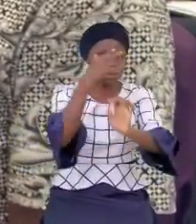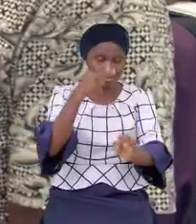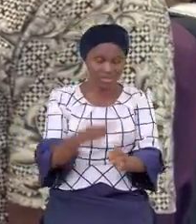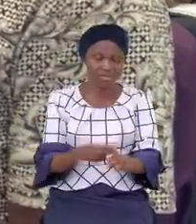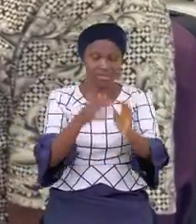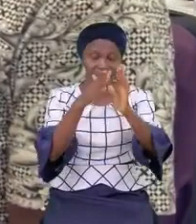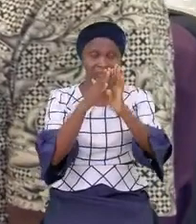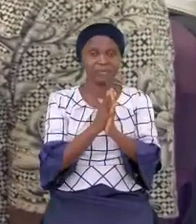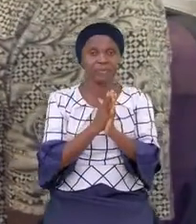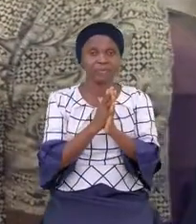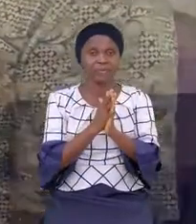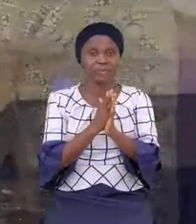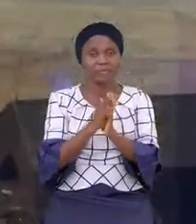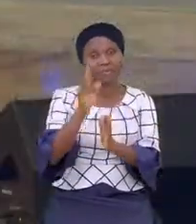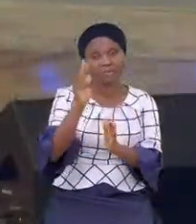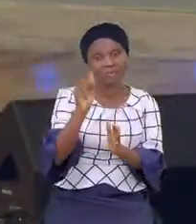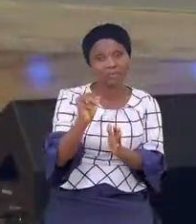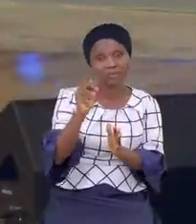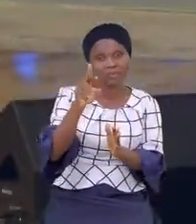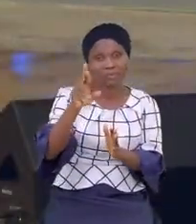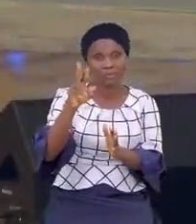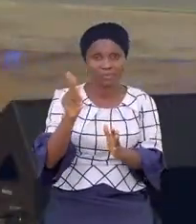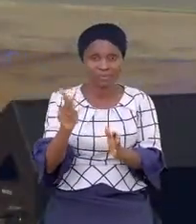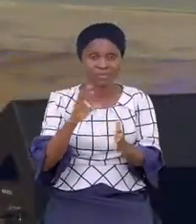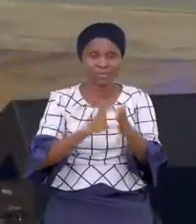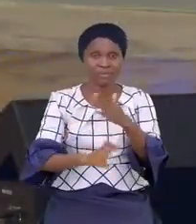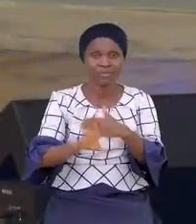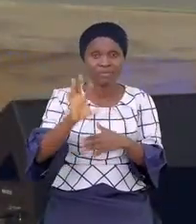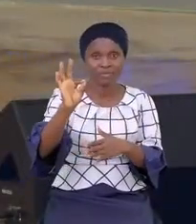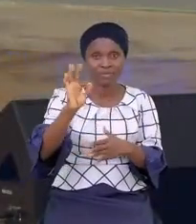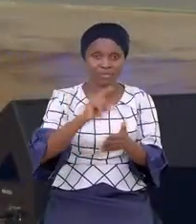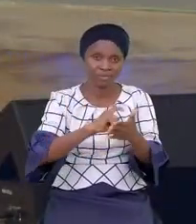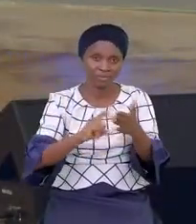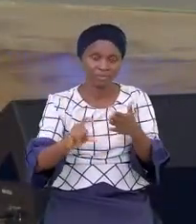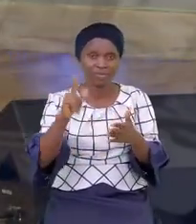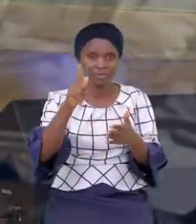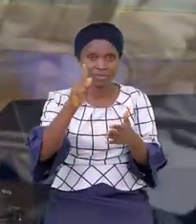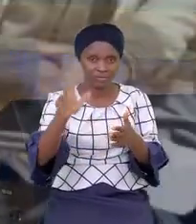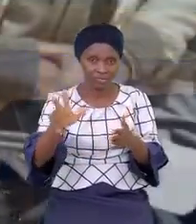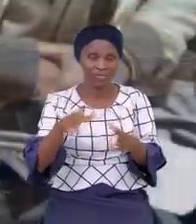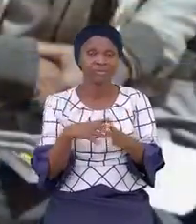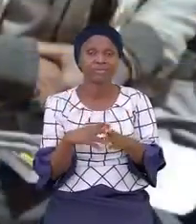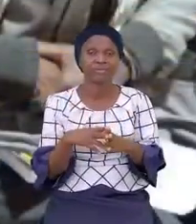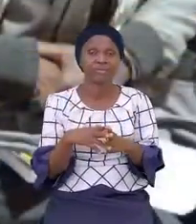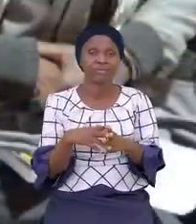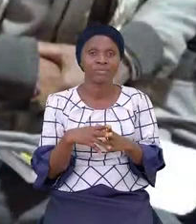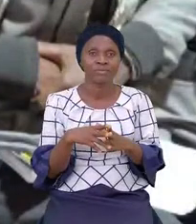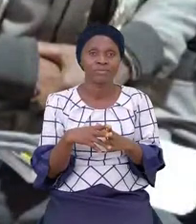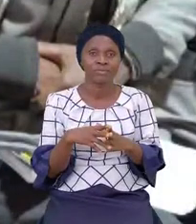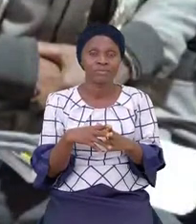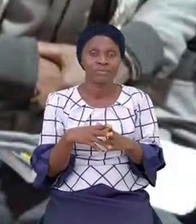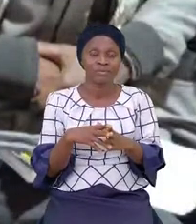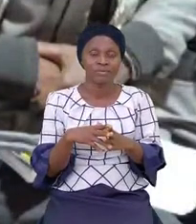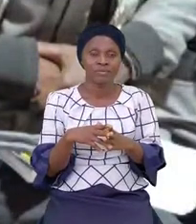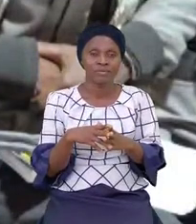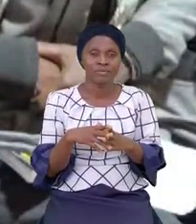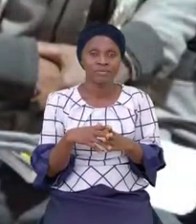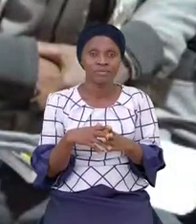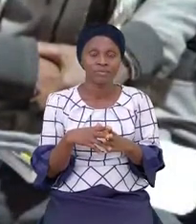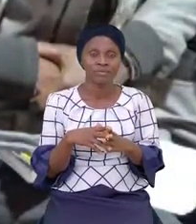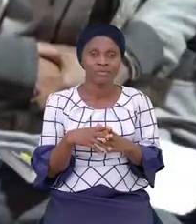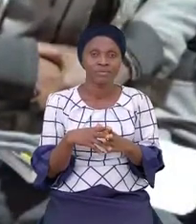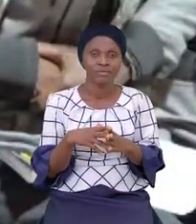Mark chapter 9, verse 23. Mark chapter 9,